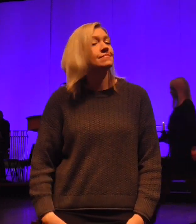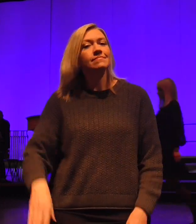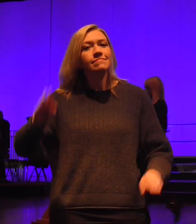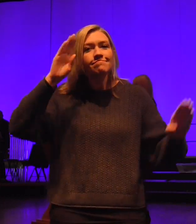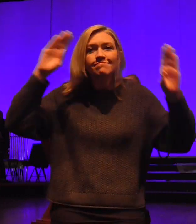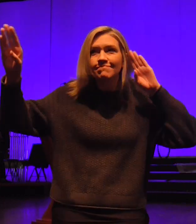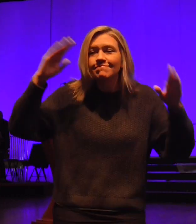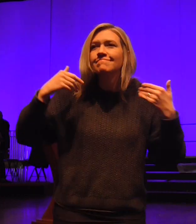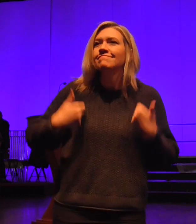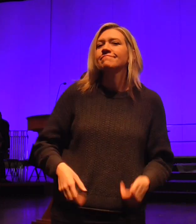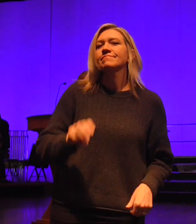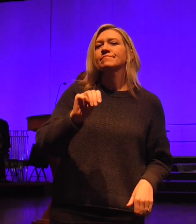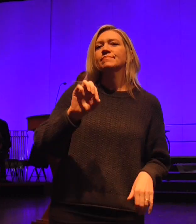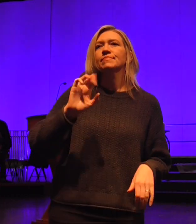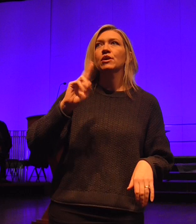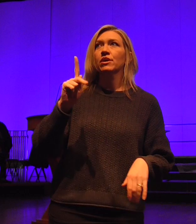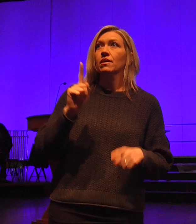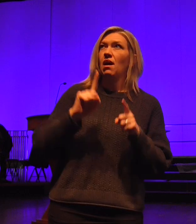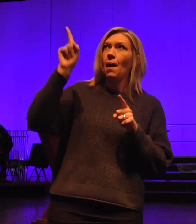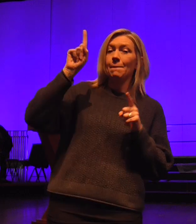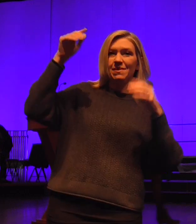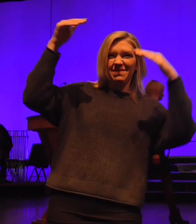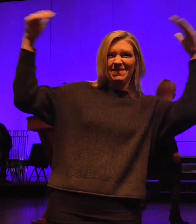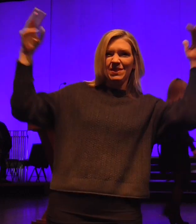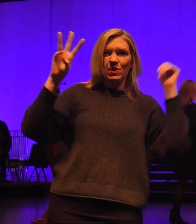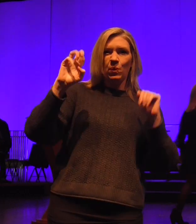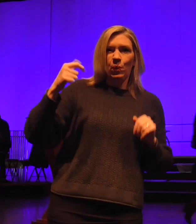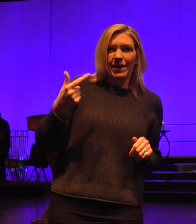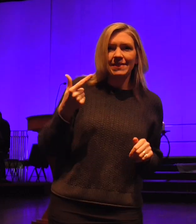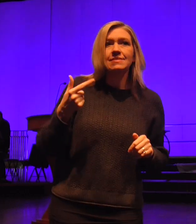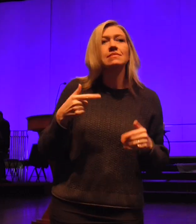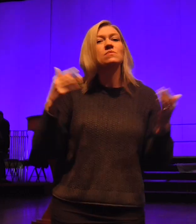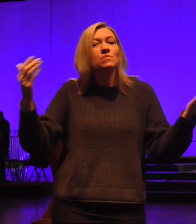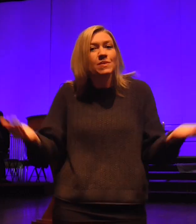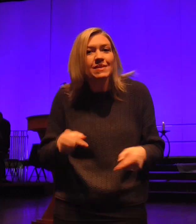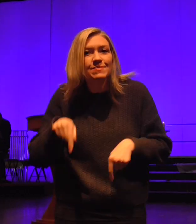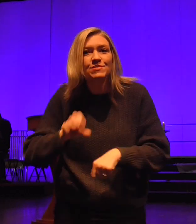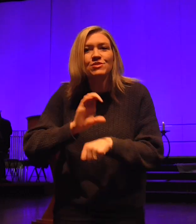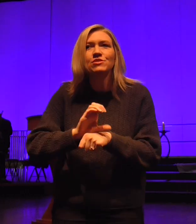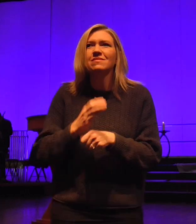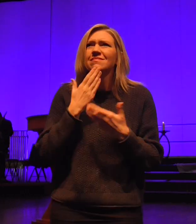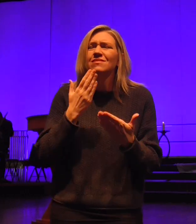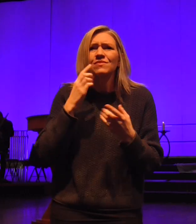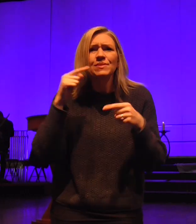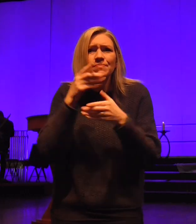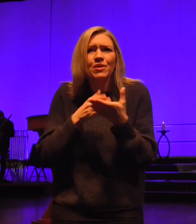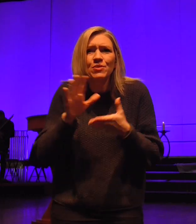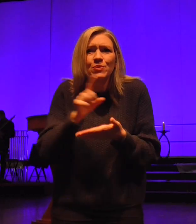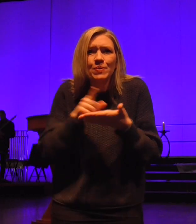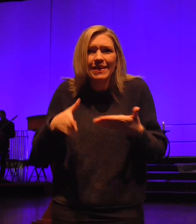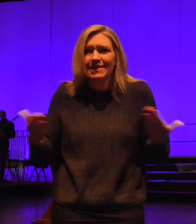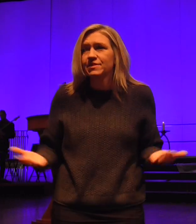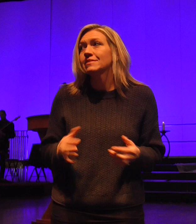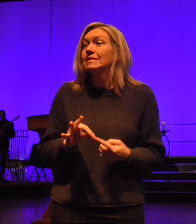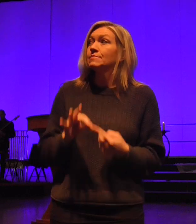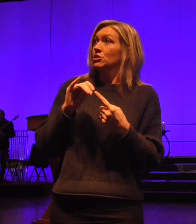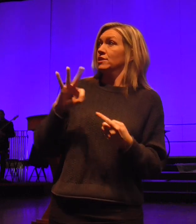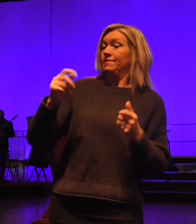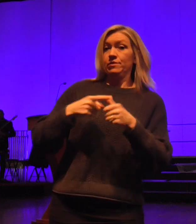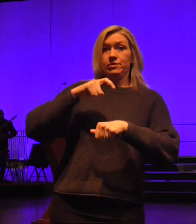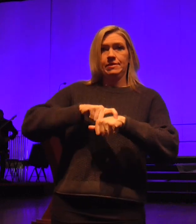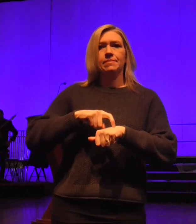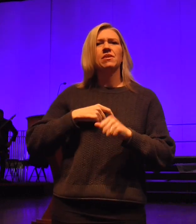Hey everybody, I'm Mark up here in the wings. Welcome to Mile High Church. Thanks for spending part of your weekend with us, especially if you're new. Our